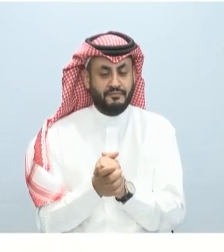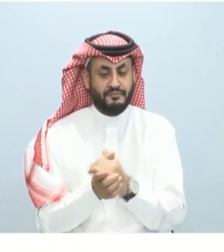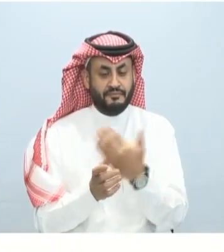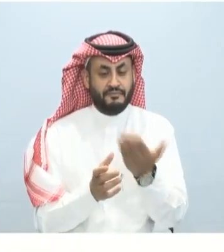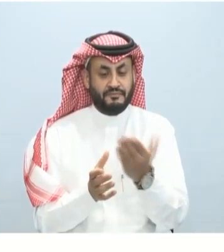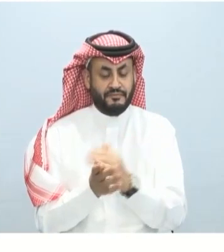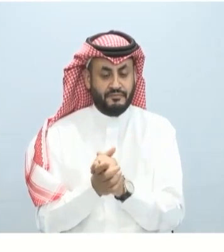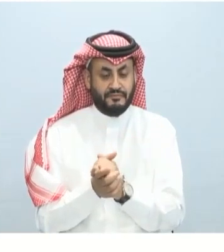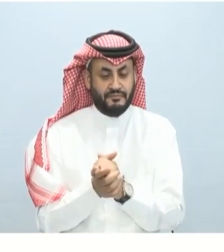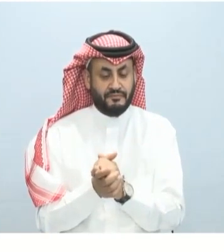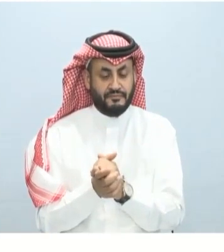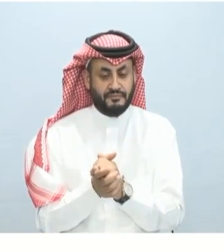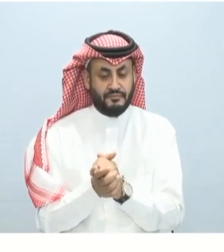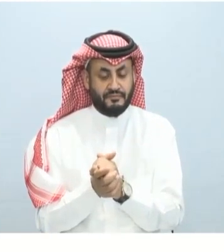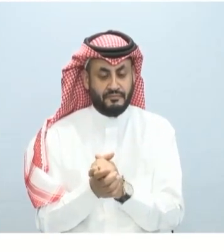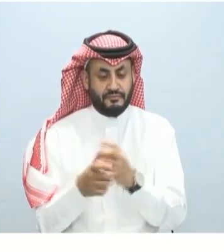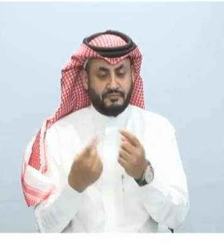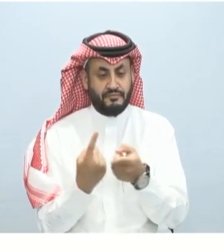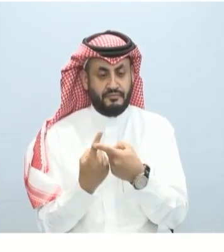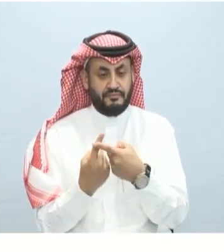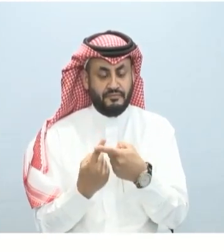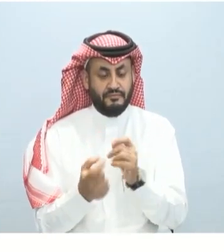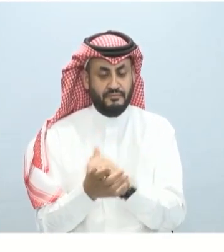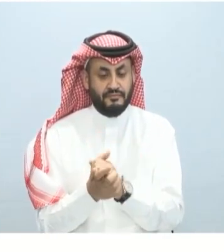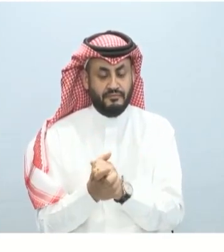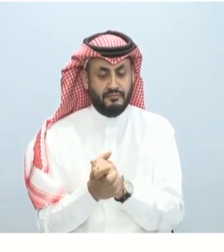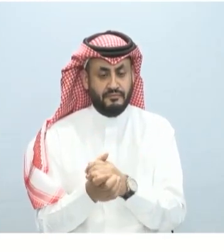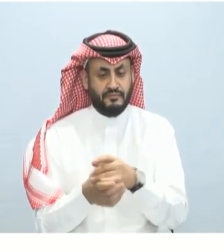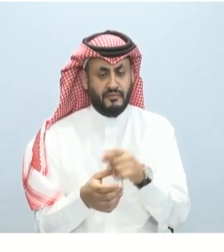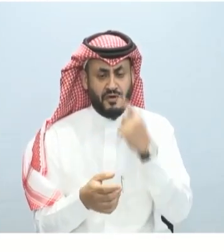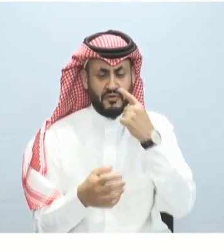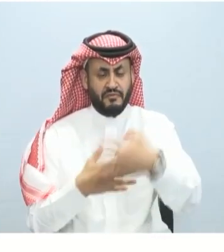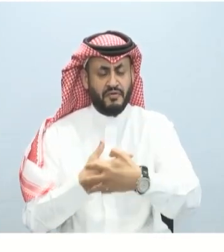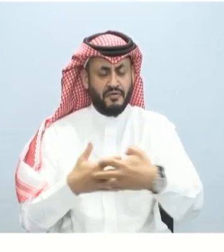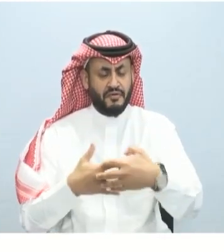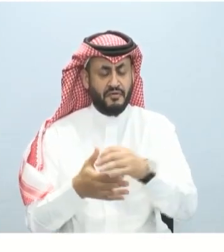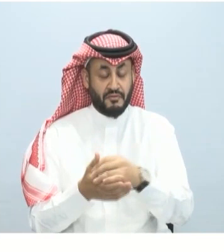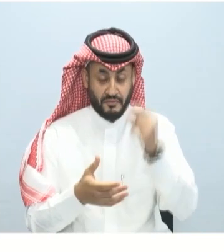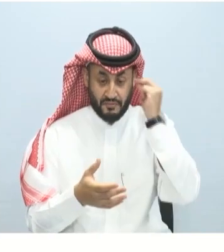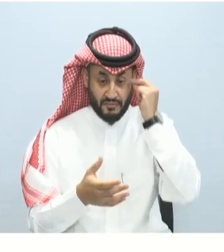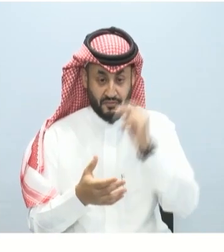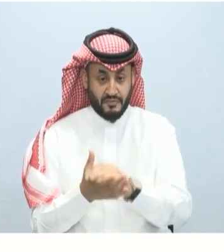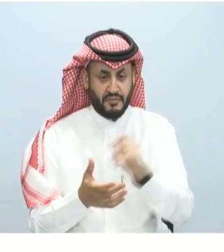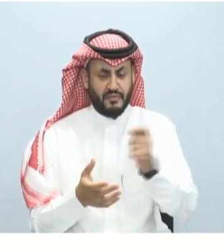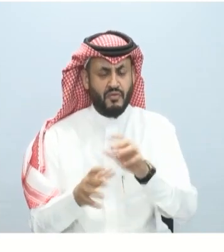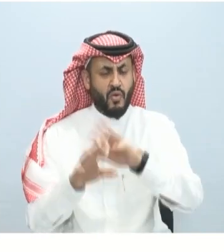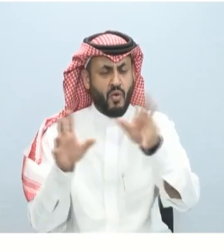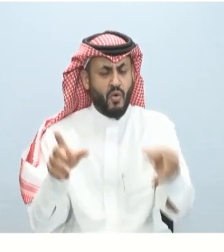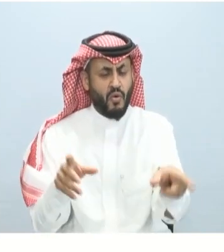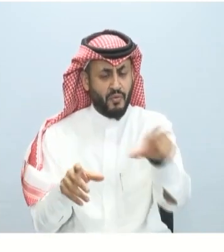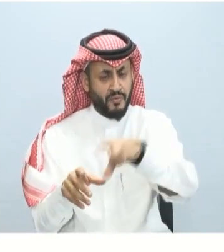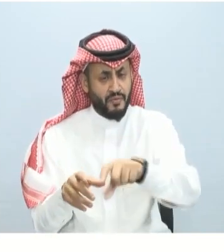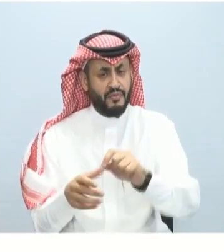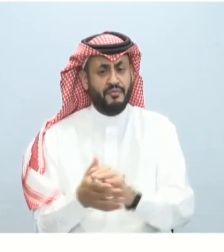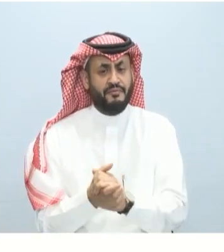start. First of all, I'm going to go back to my chart. Now I'm going to make sure that I wrote about each